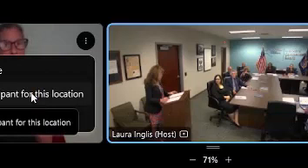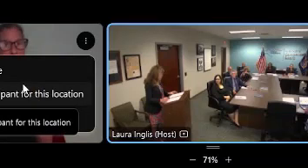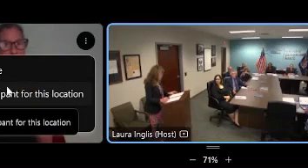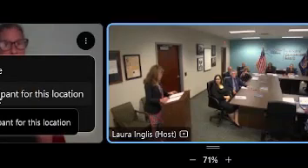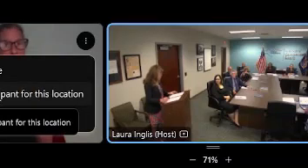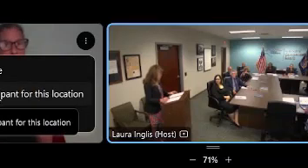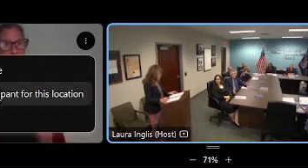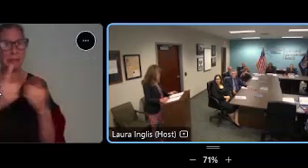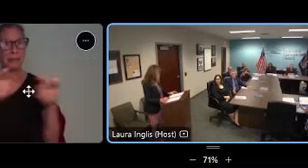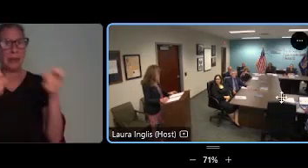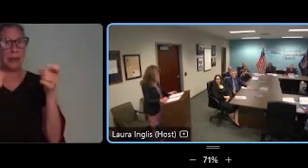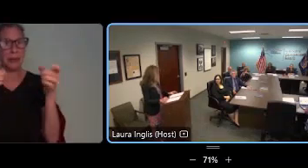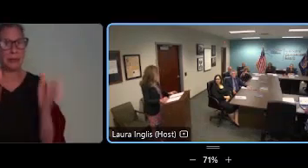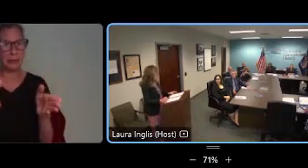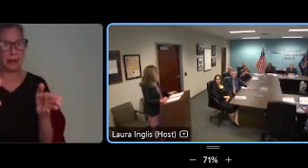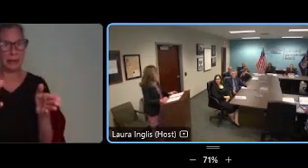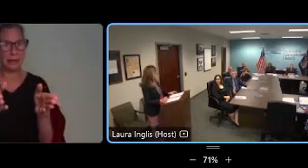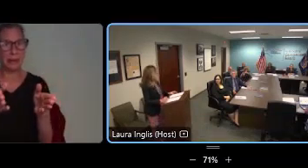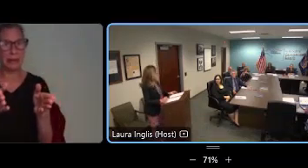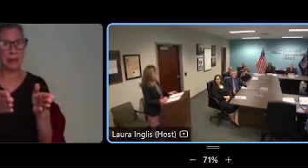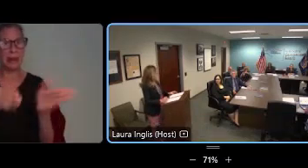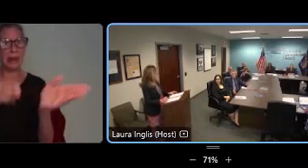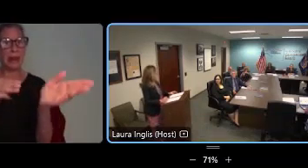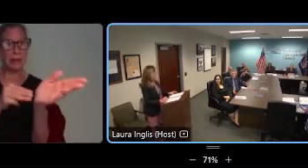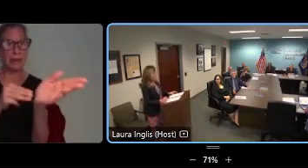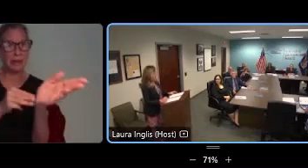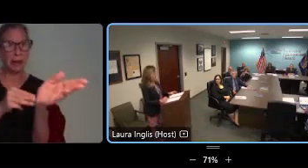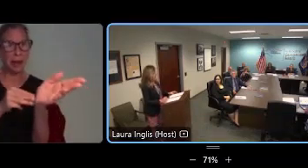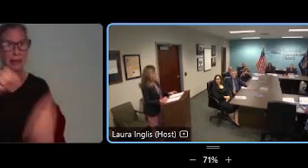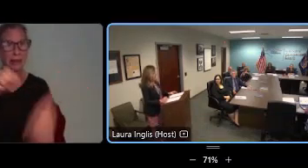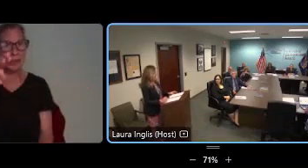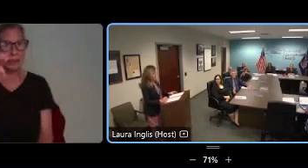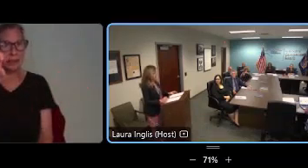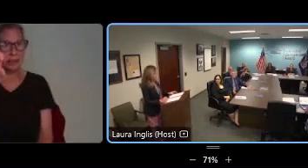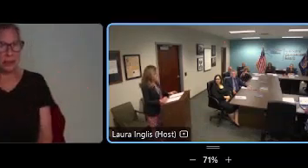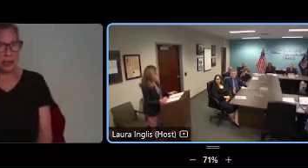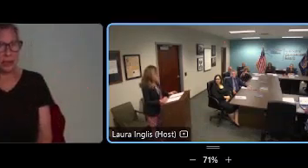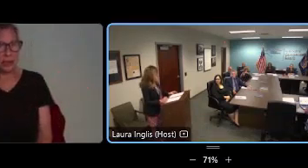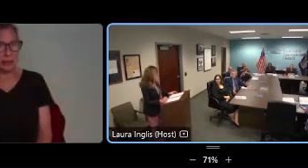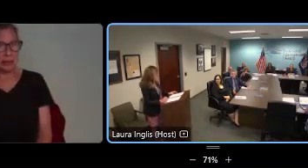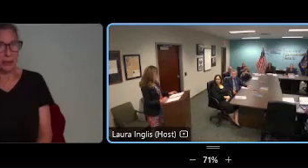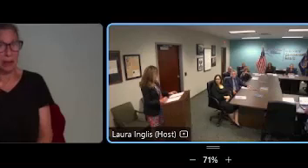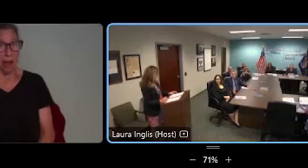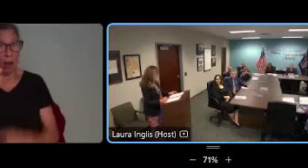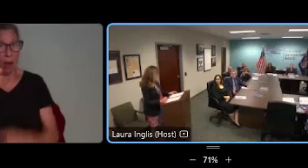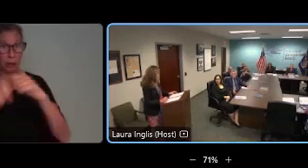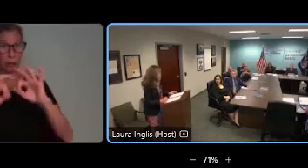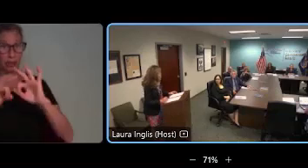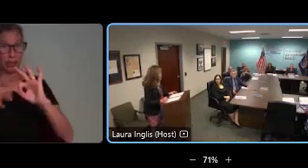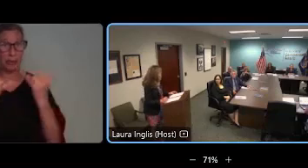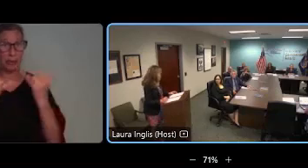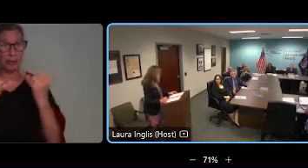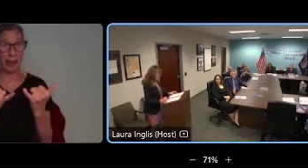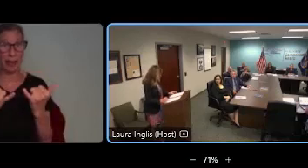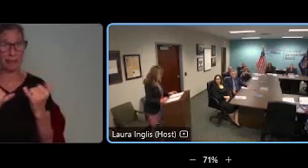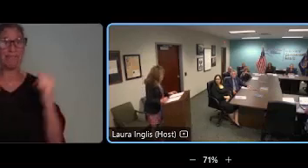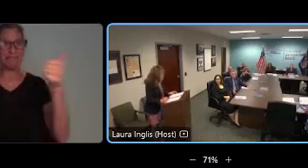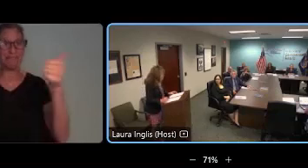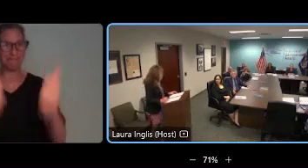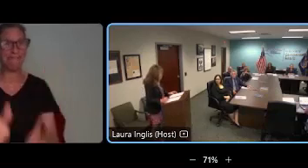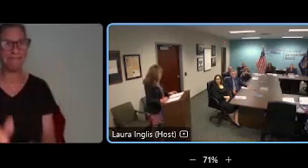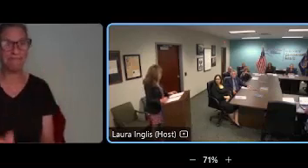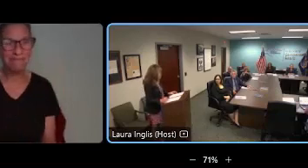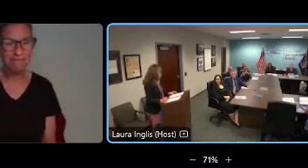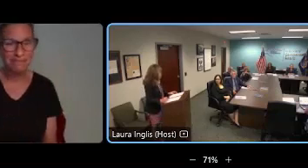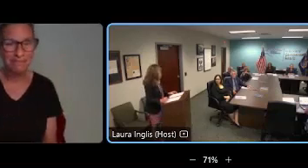Integrated Services, Integrated Services. Dr. James Tachi from the MDO, and our advocate for injured workers, Joe Cavalcante. We're getting lots of great